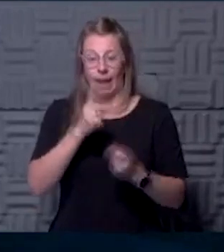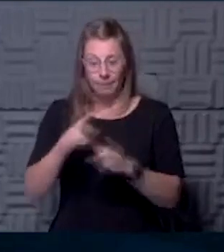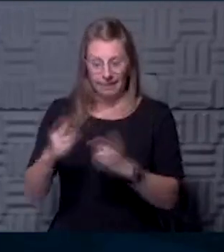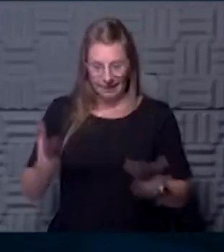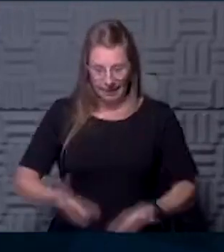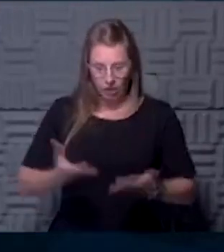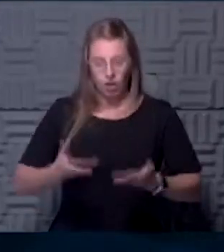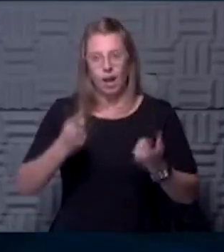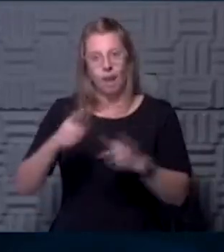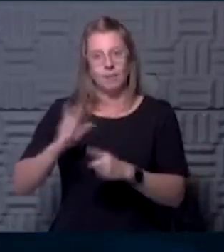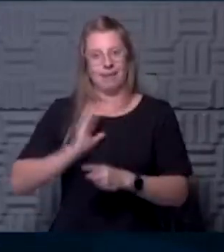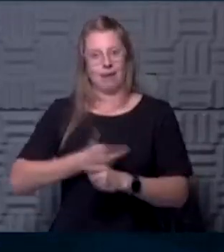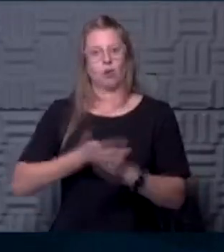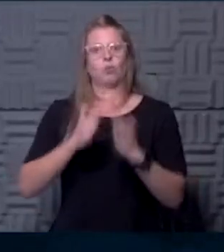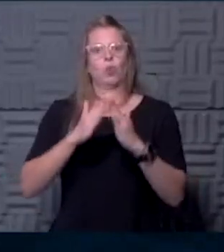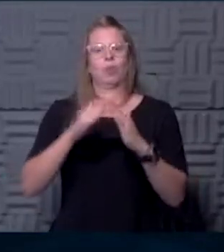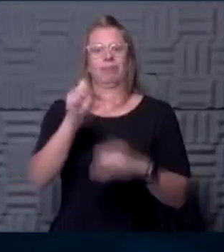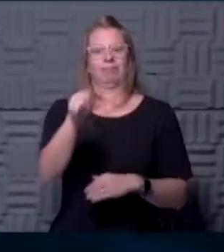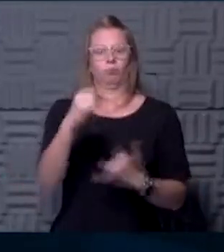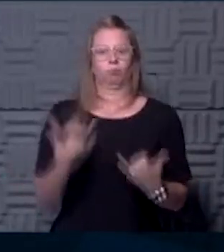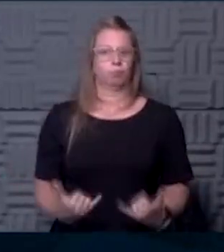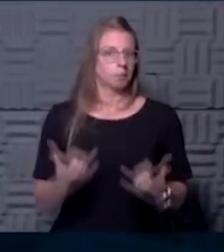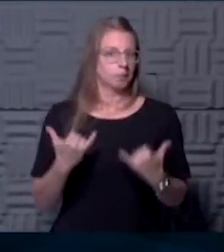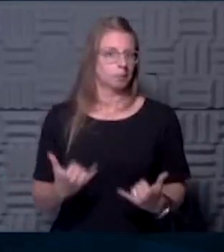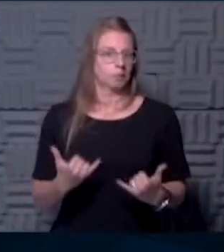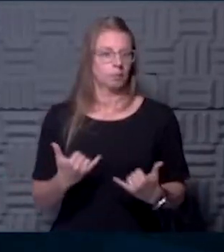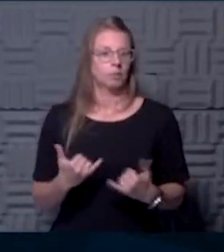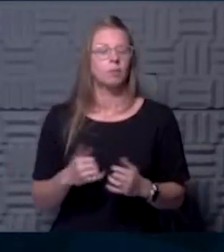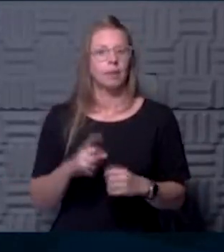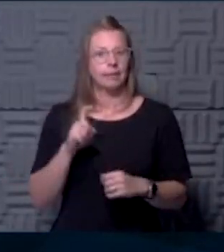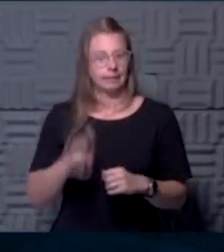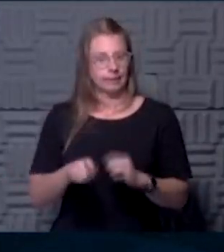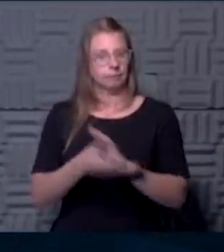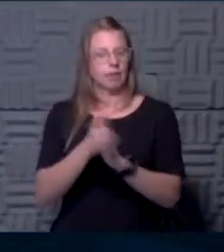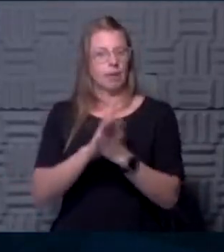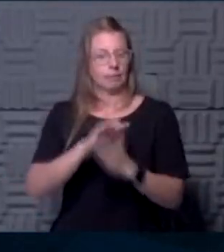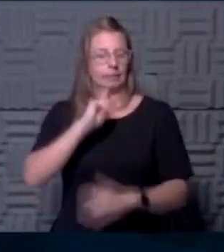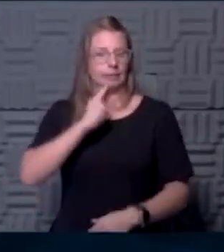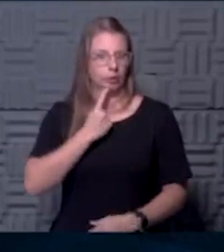is happening in our community right now. We need to get serious about this.